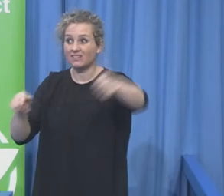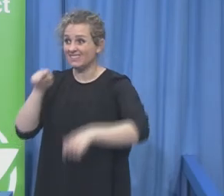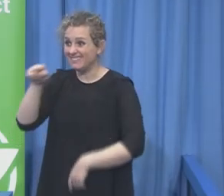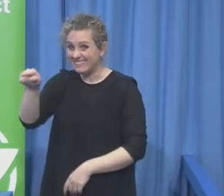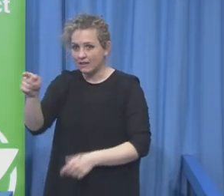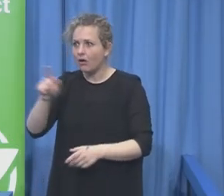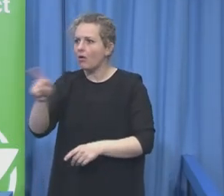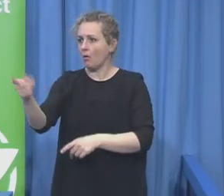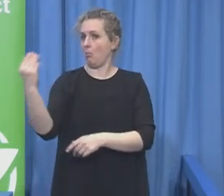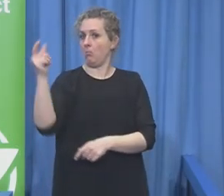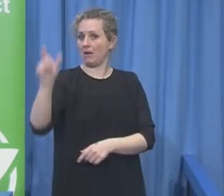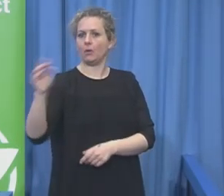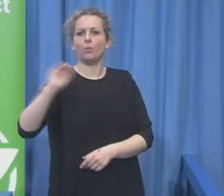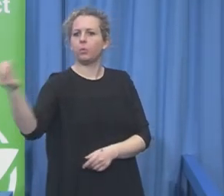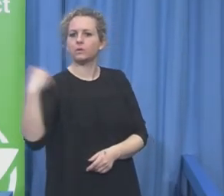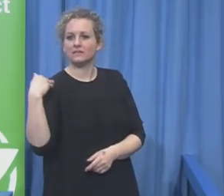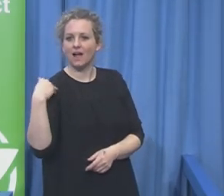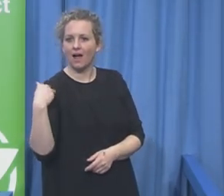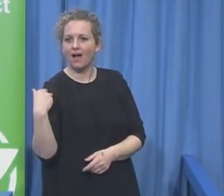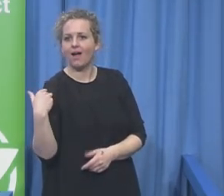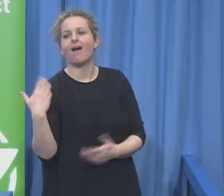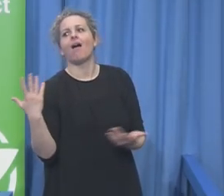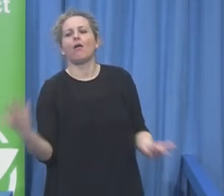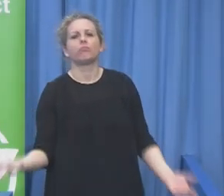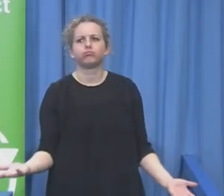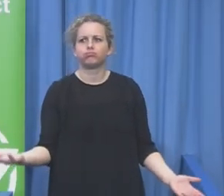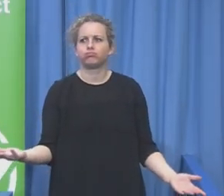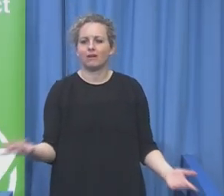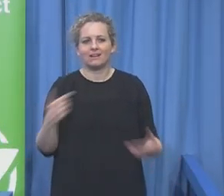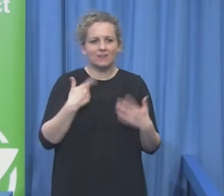us to have very transparent systems in place. Radhika?